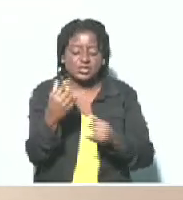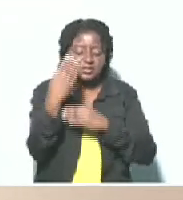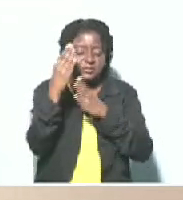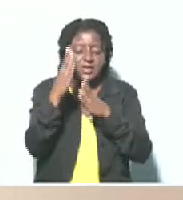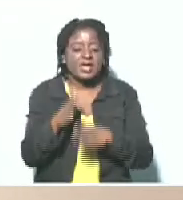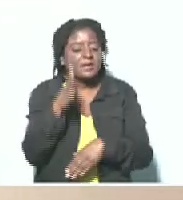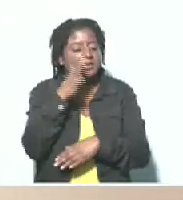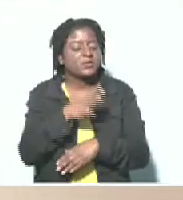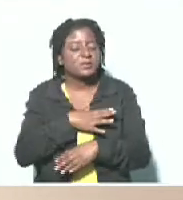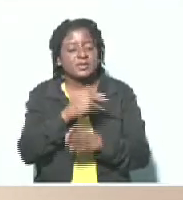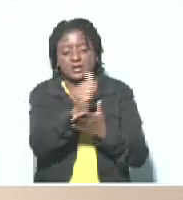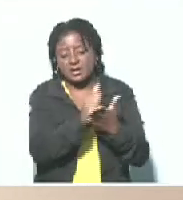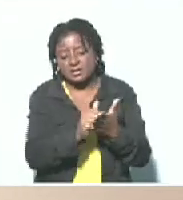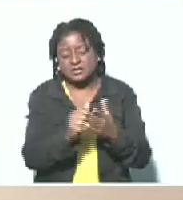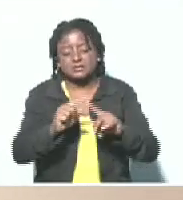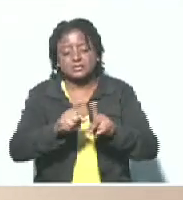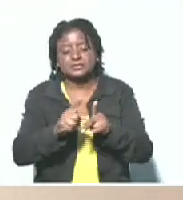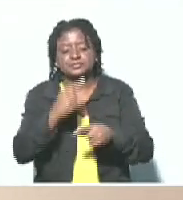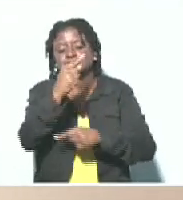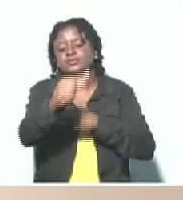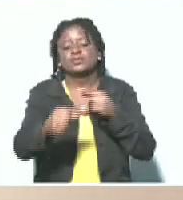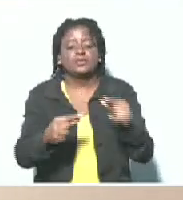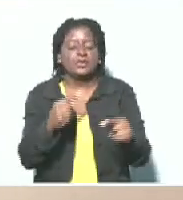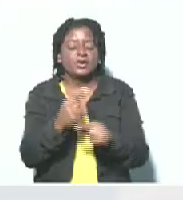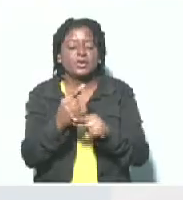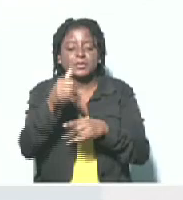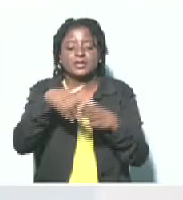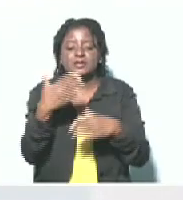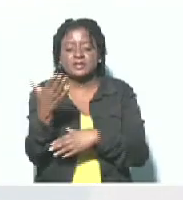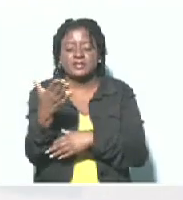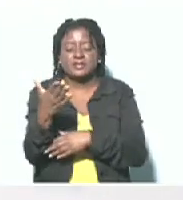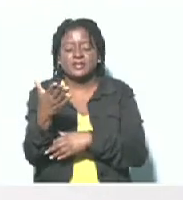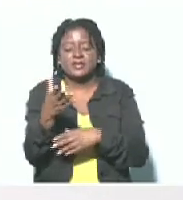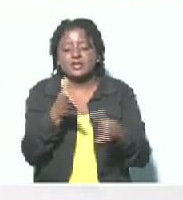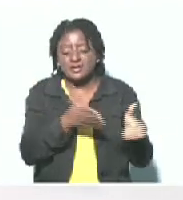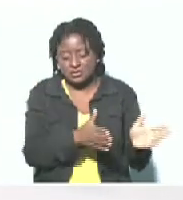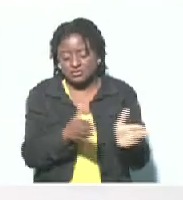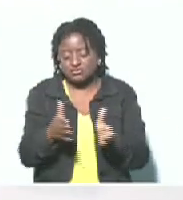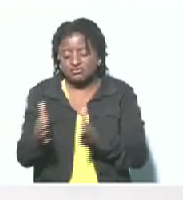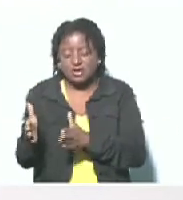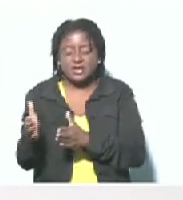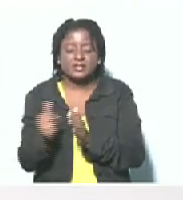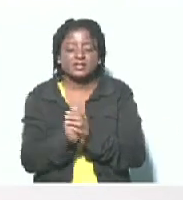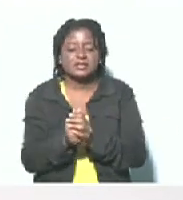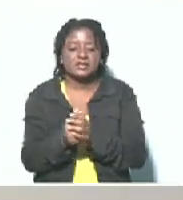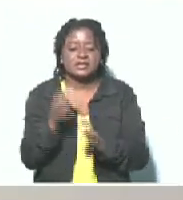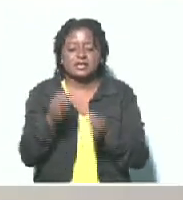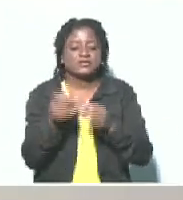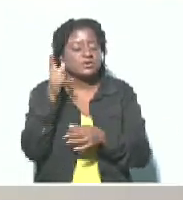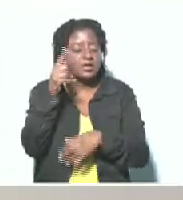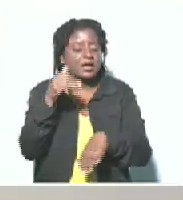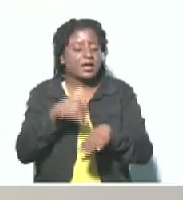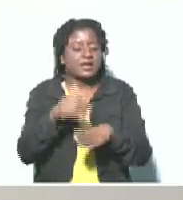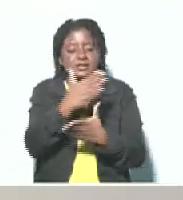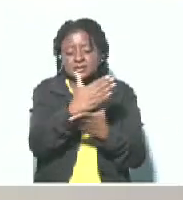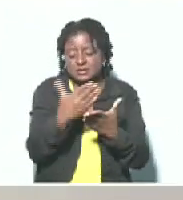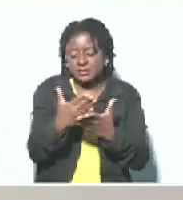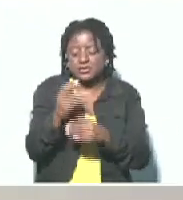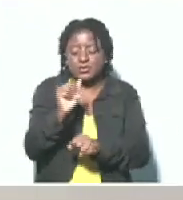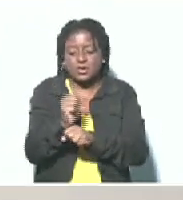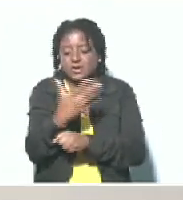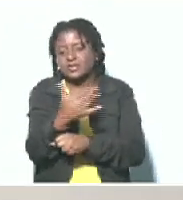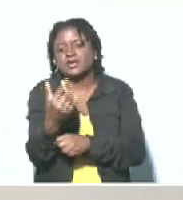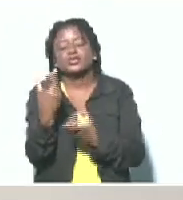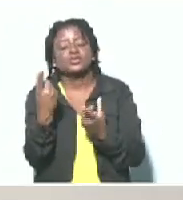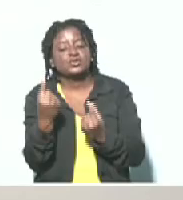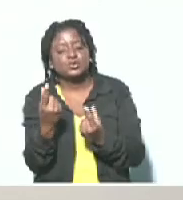Bahamian women artists, but they are global in their trend. And if you look around at some of the work that they are